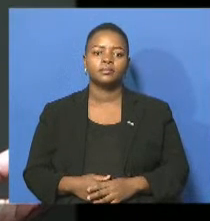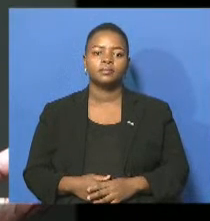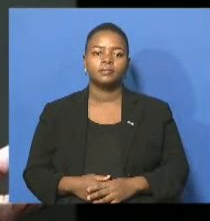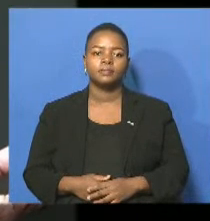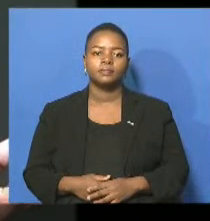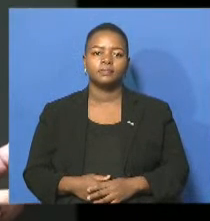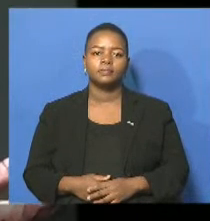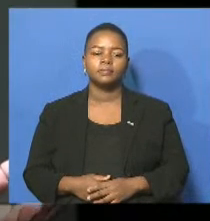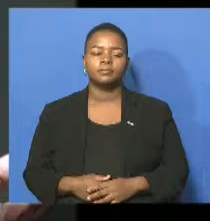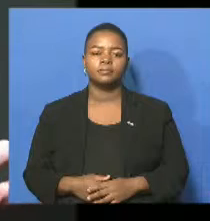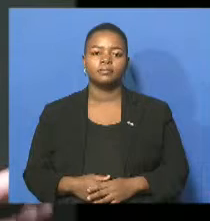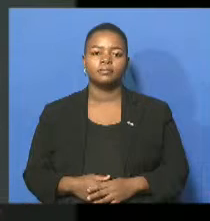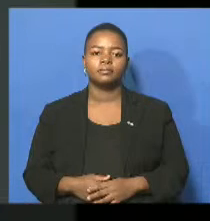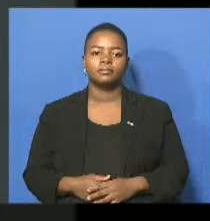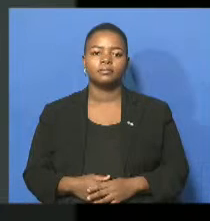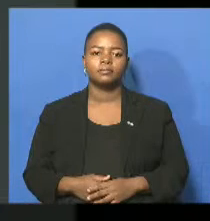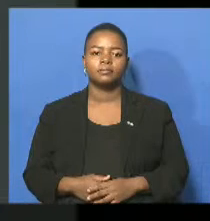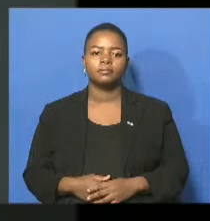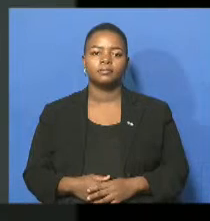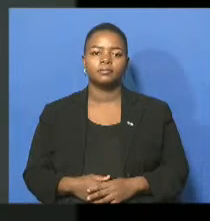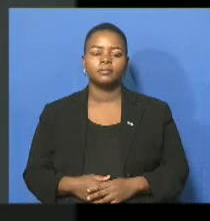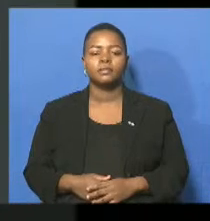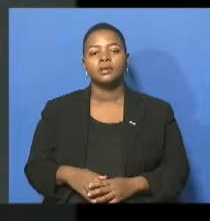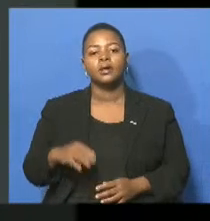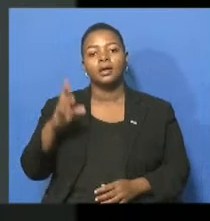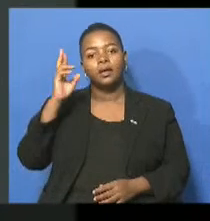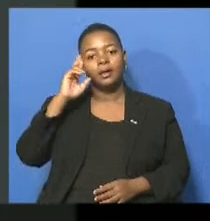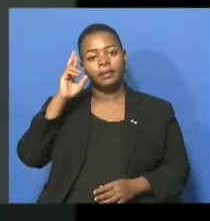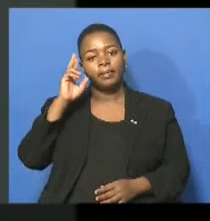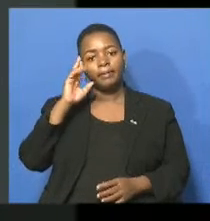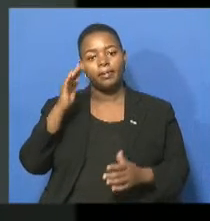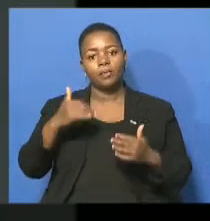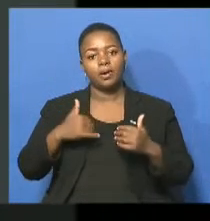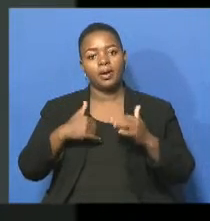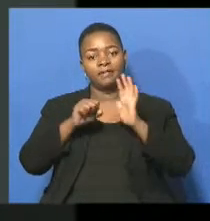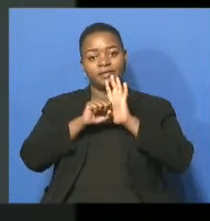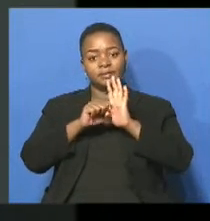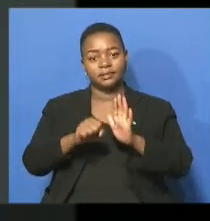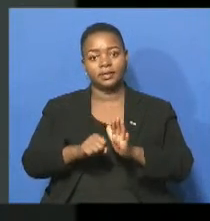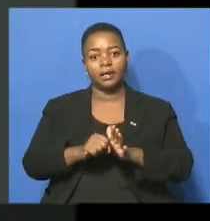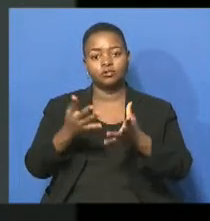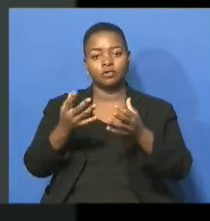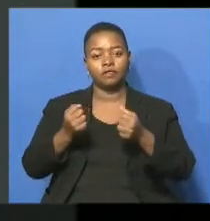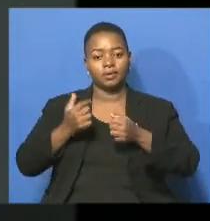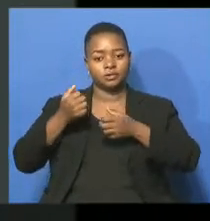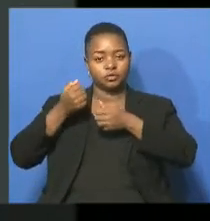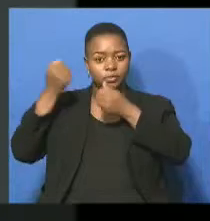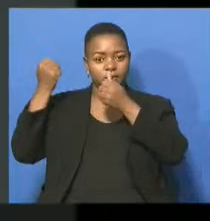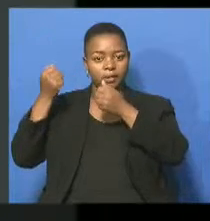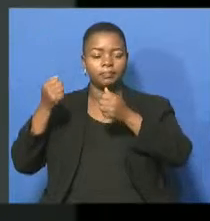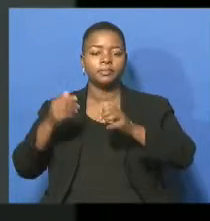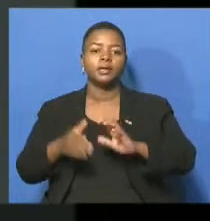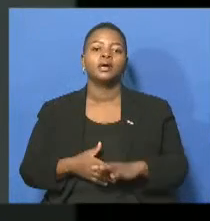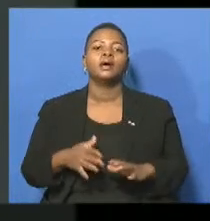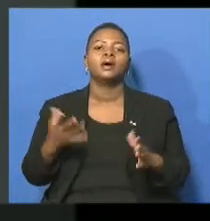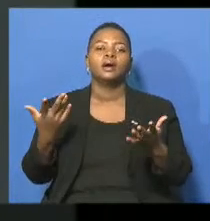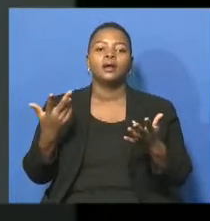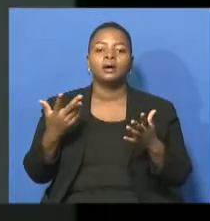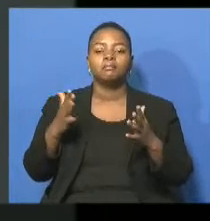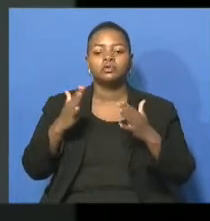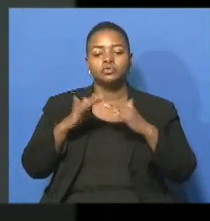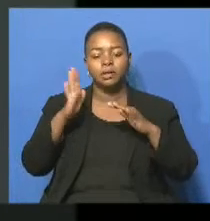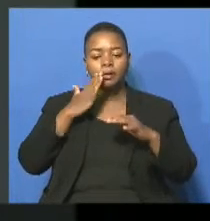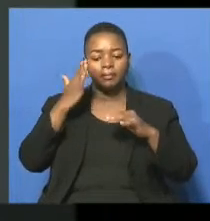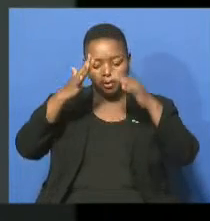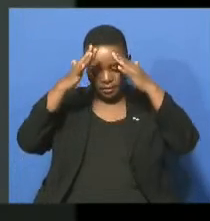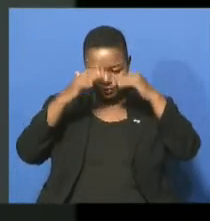associated with what we know are the warning signs of suicide, which is threats of suicide or homicide. His Excellency this